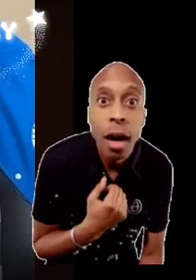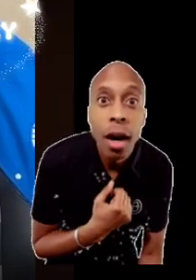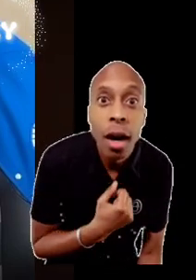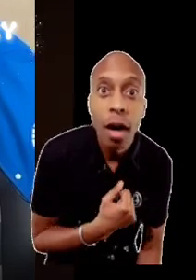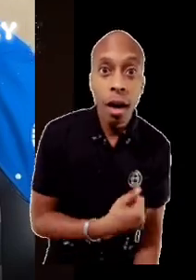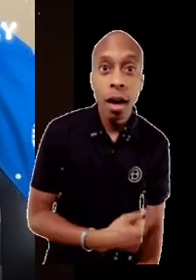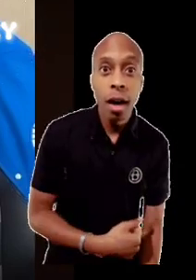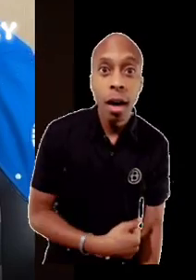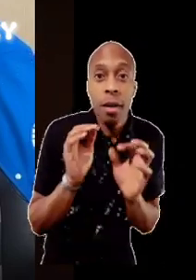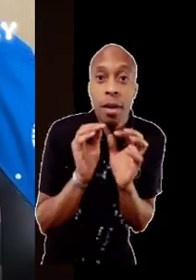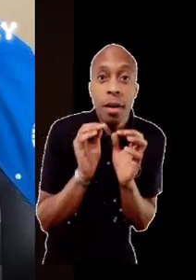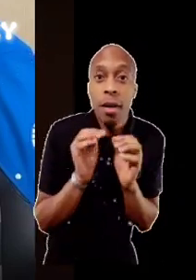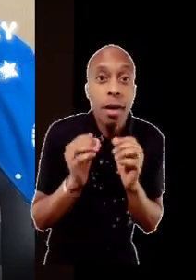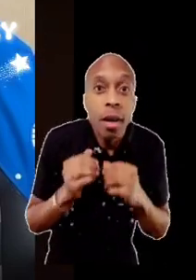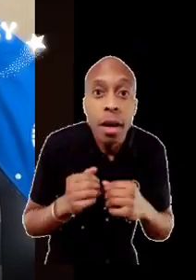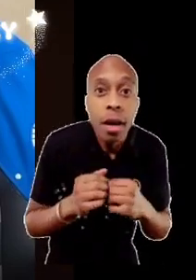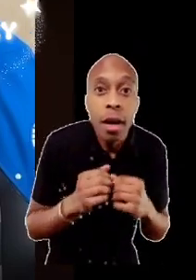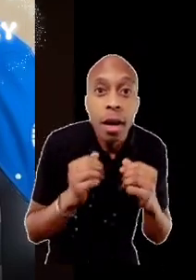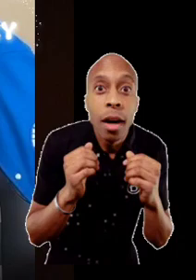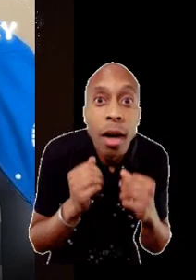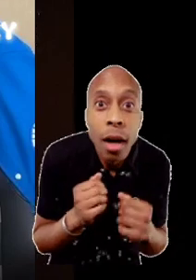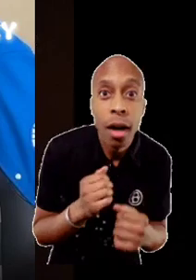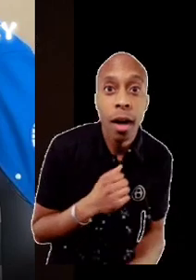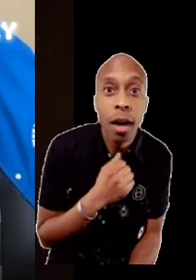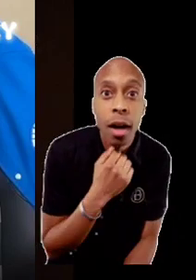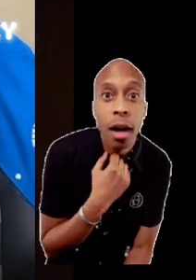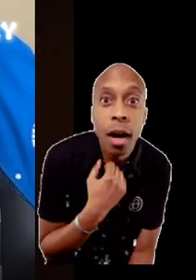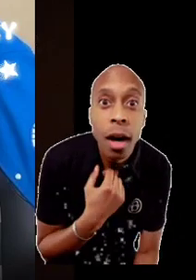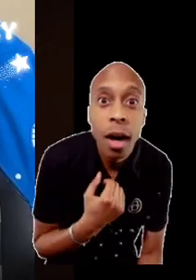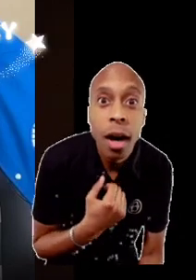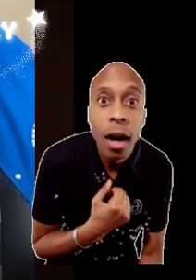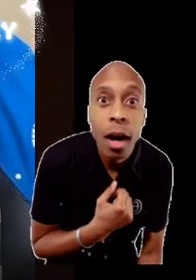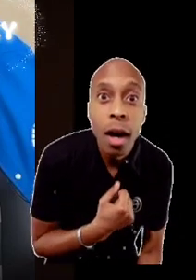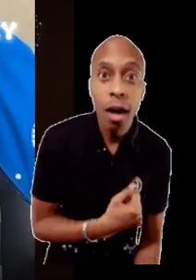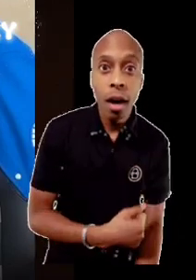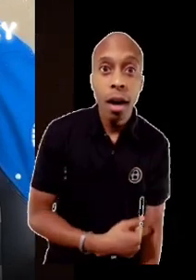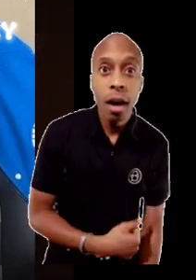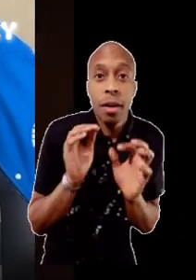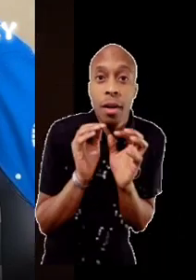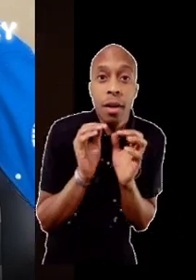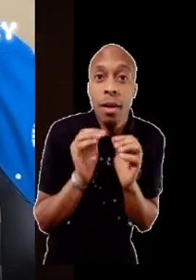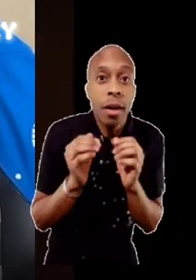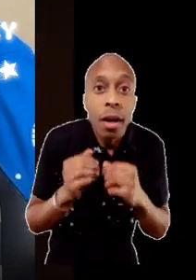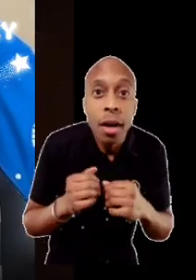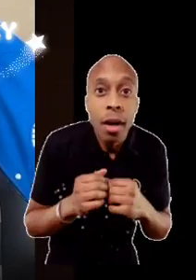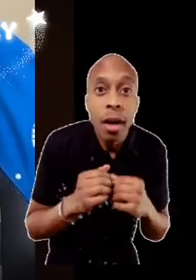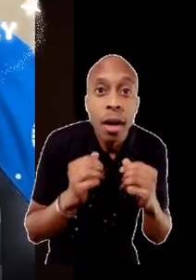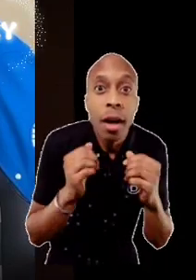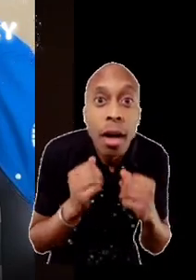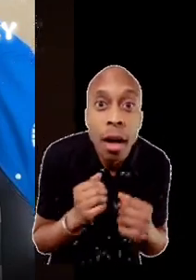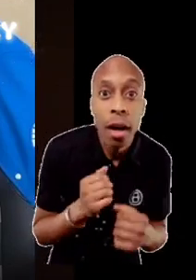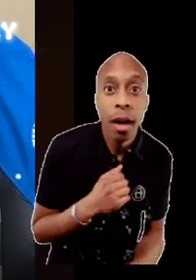it. Except for the one them where them live pan. Amen.